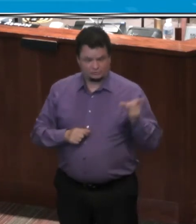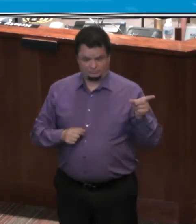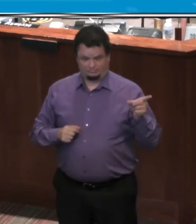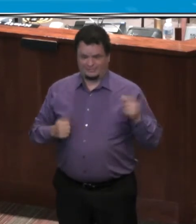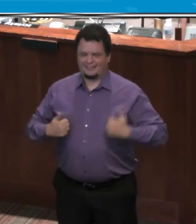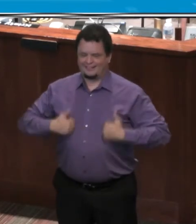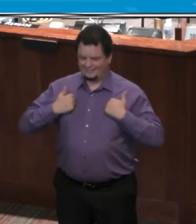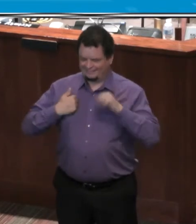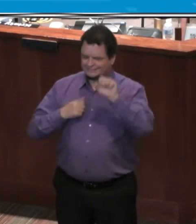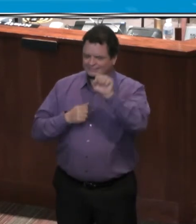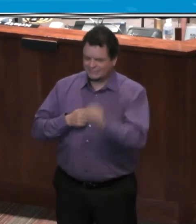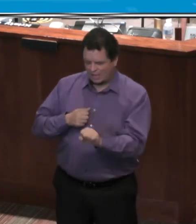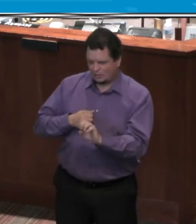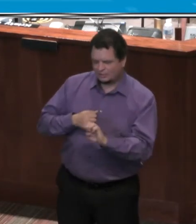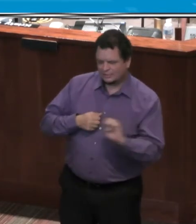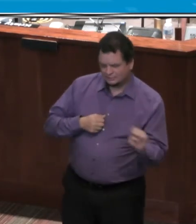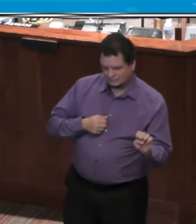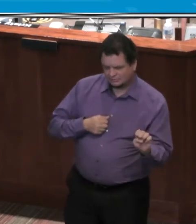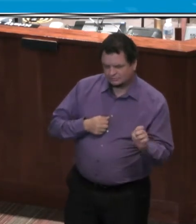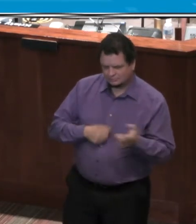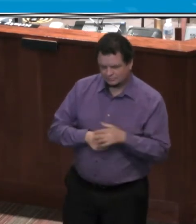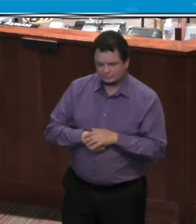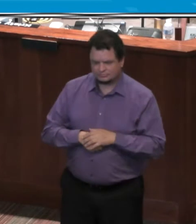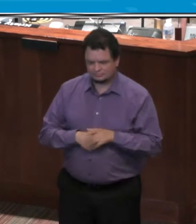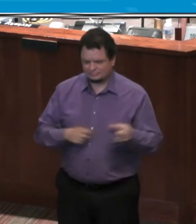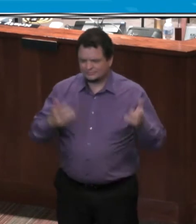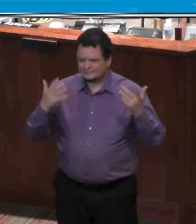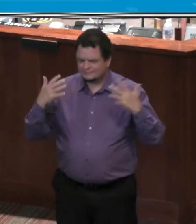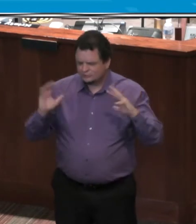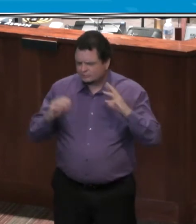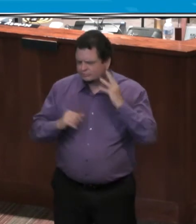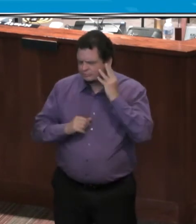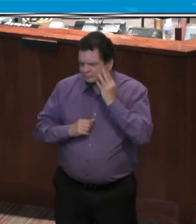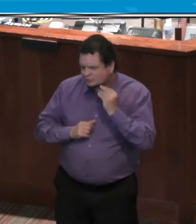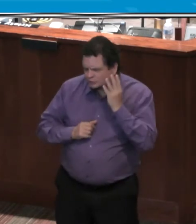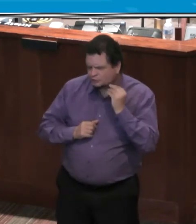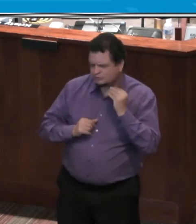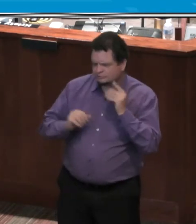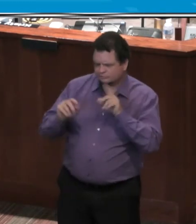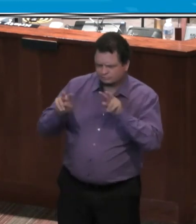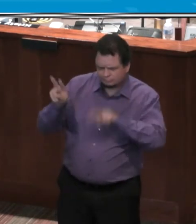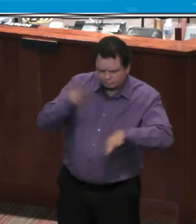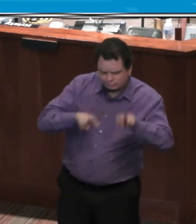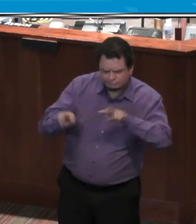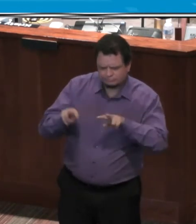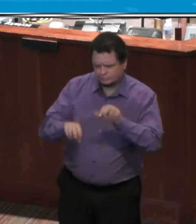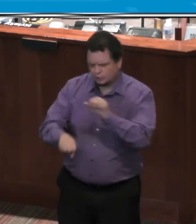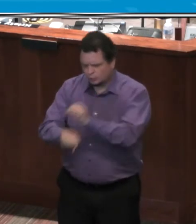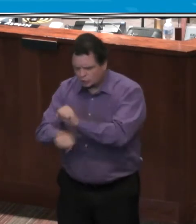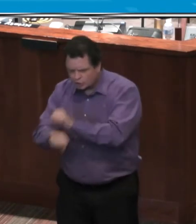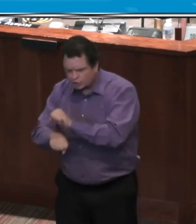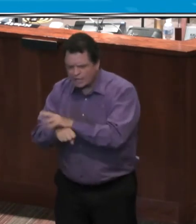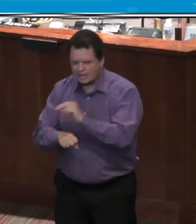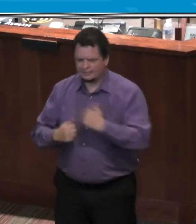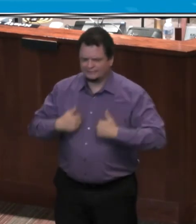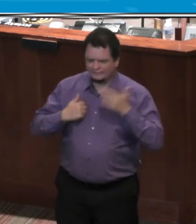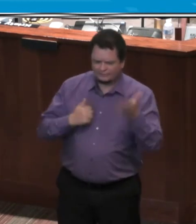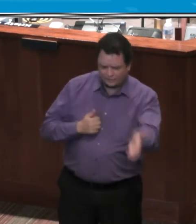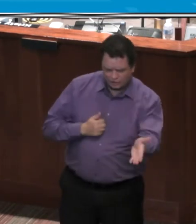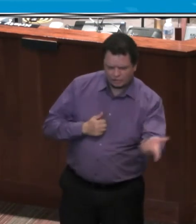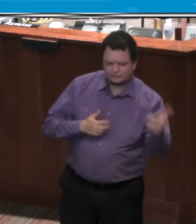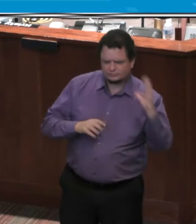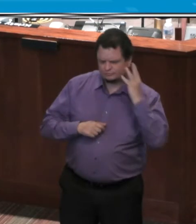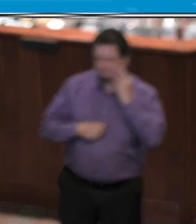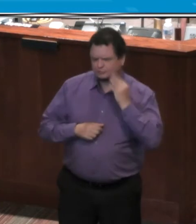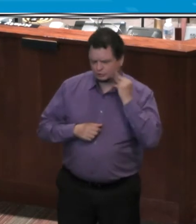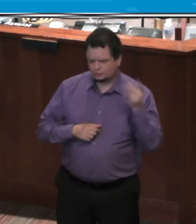professional experience in the community and in this work. And so as we talk about all of the things that